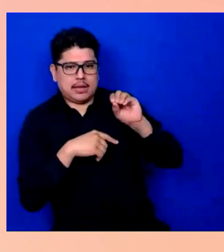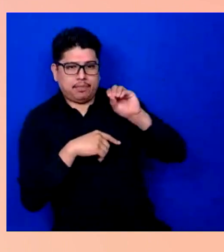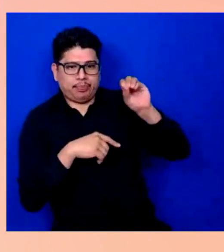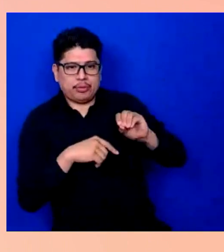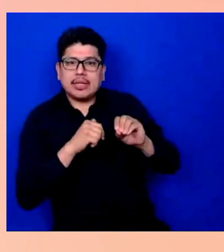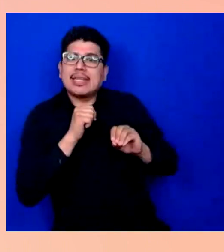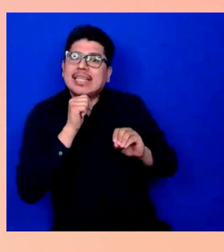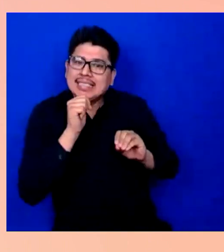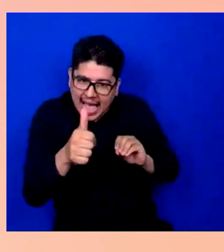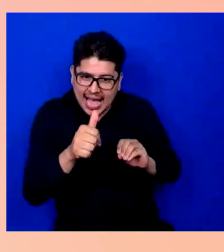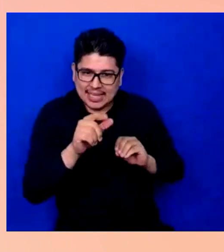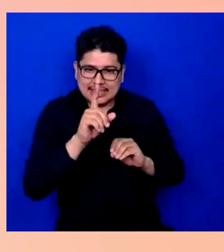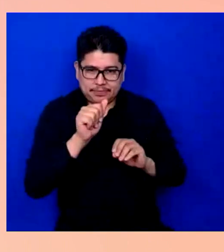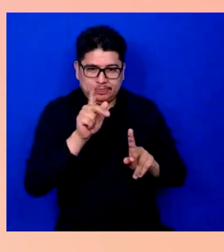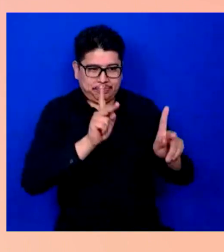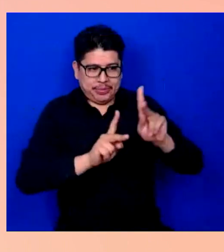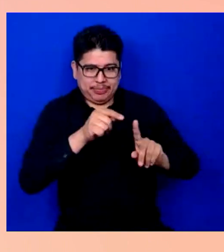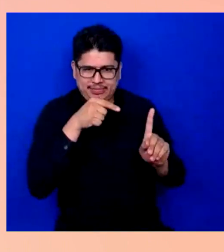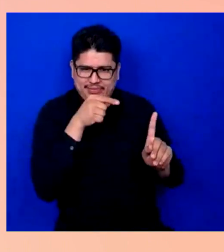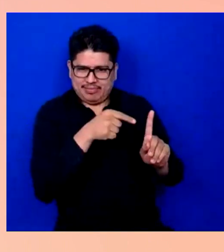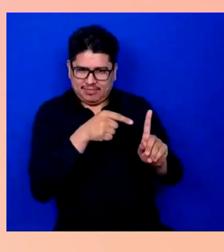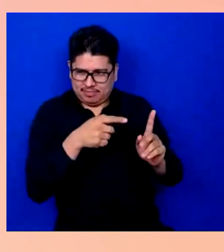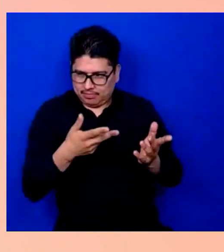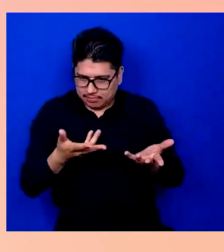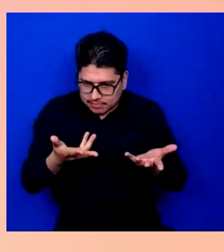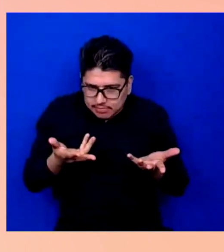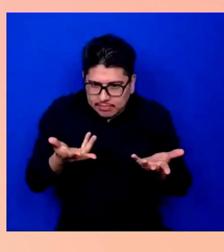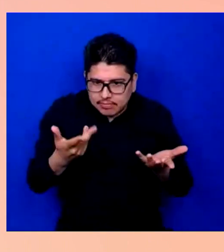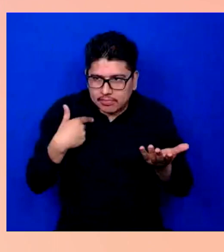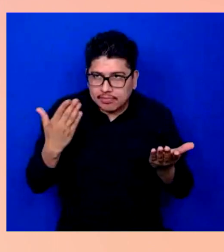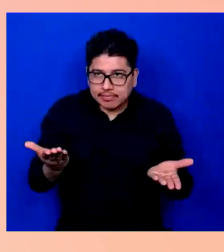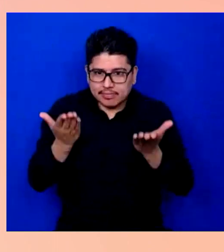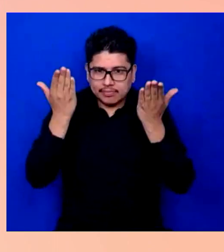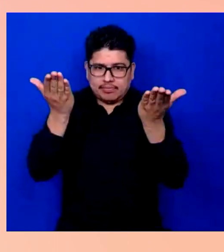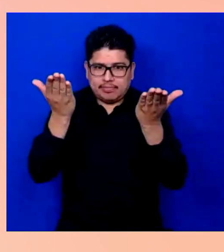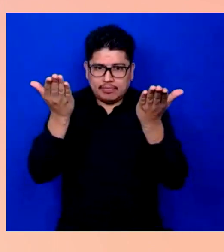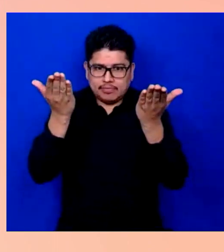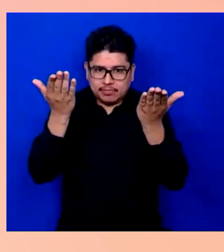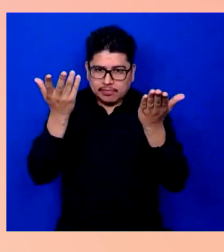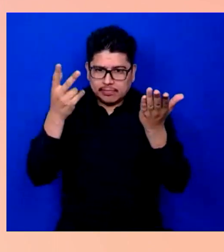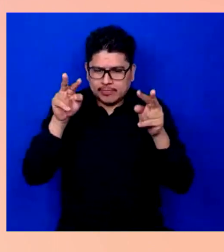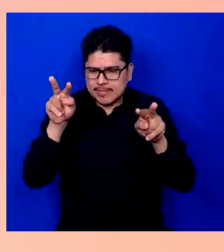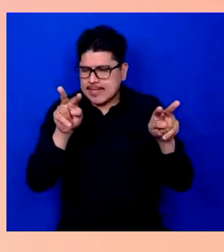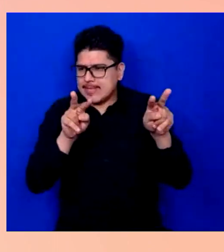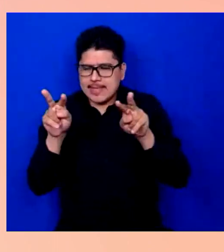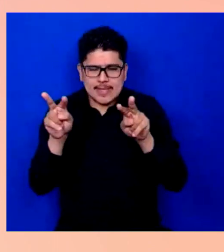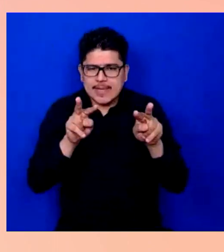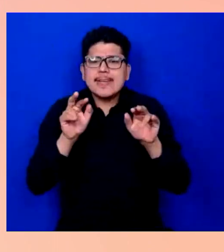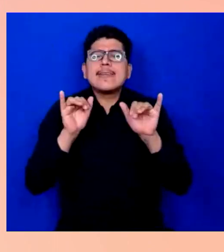take these two rates into consideration, the conclusion is quite